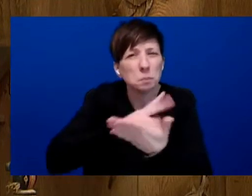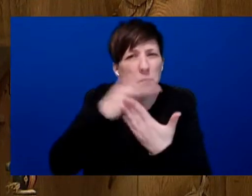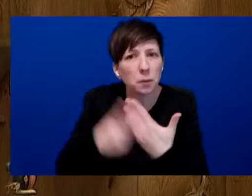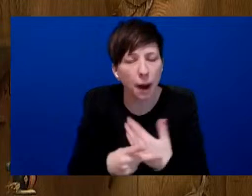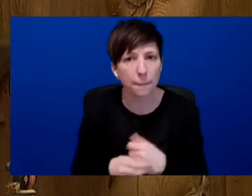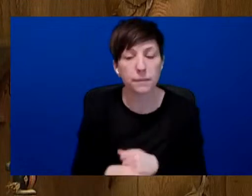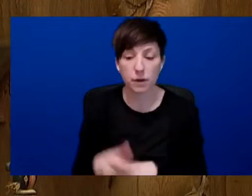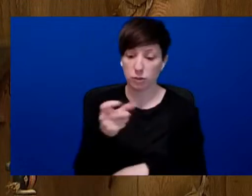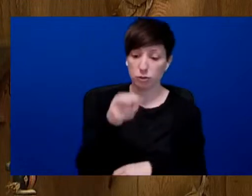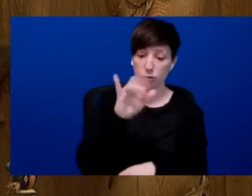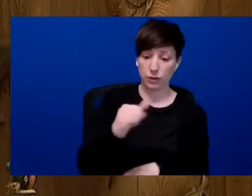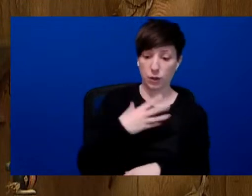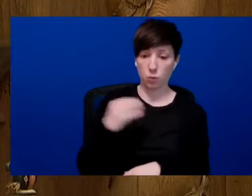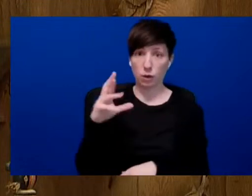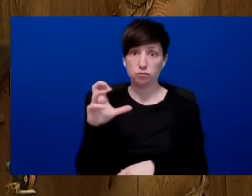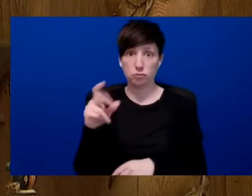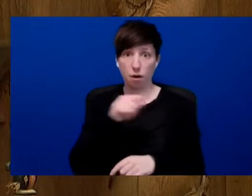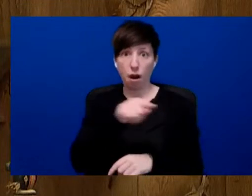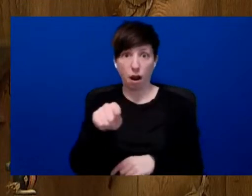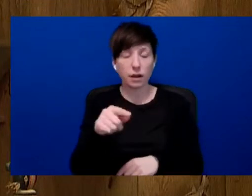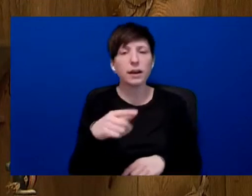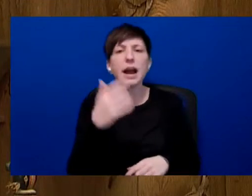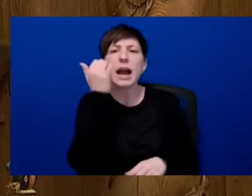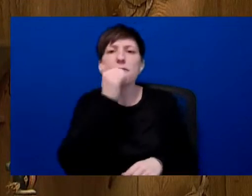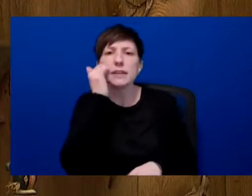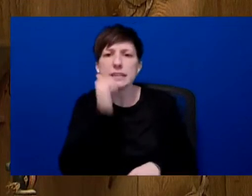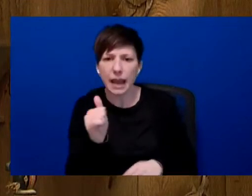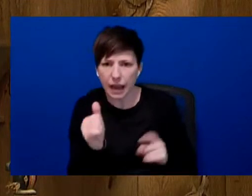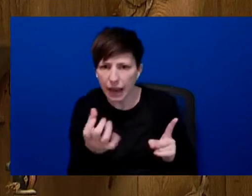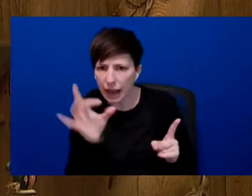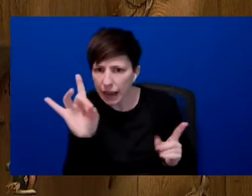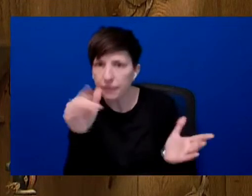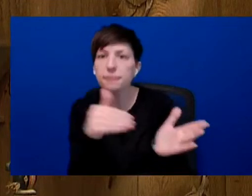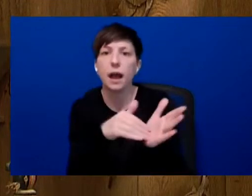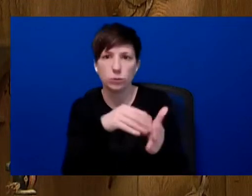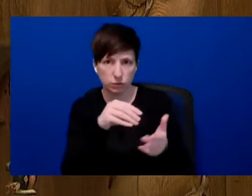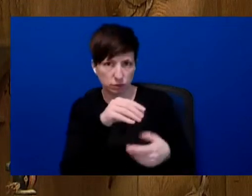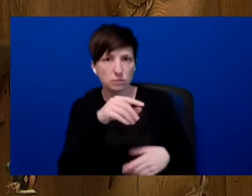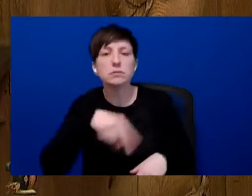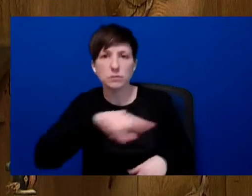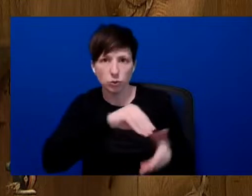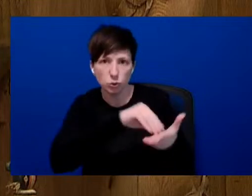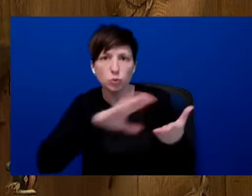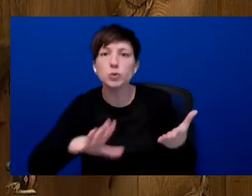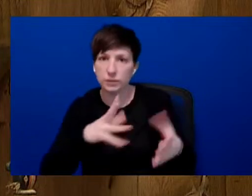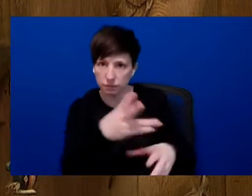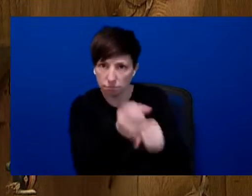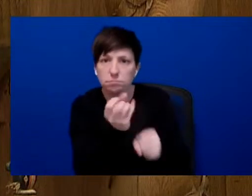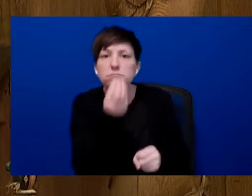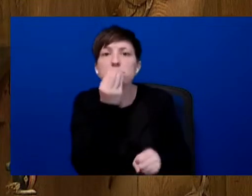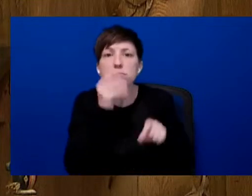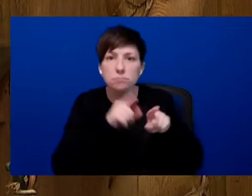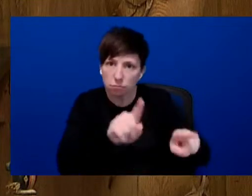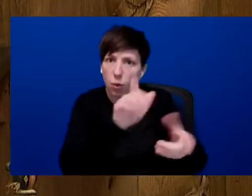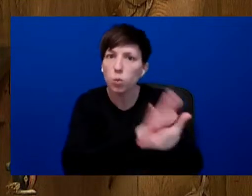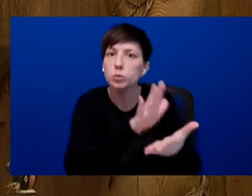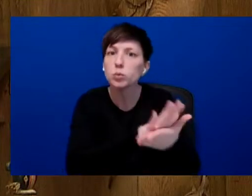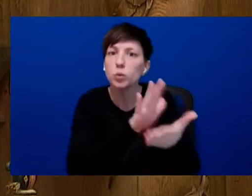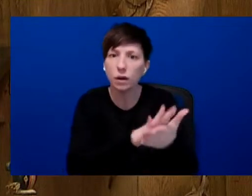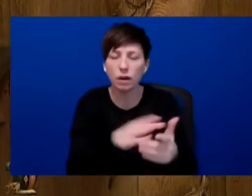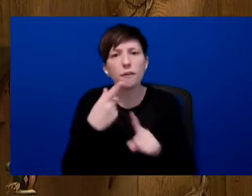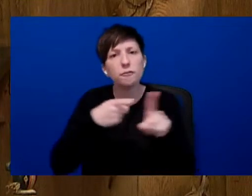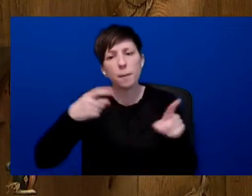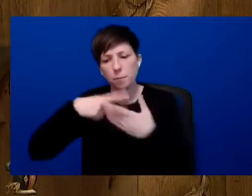8,000 kids in need are getting daily nutritious meals, thanks to Feeding Futures, the largest investment in school food